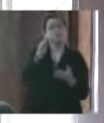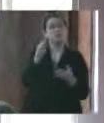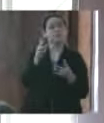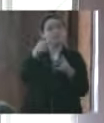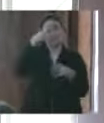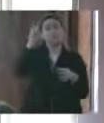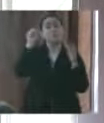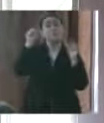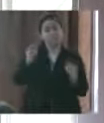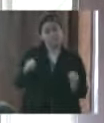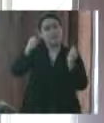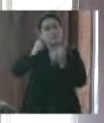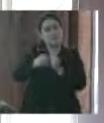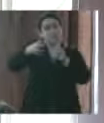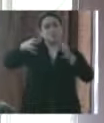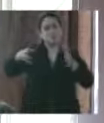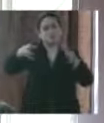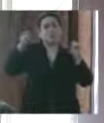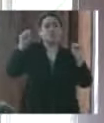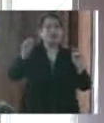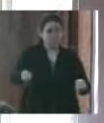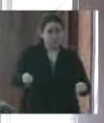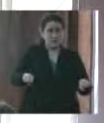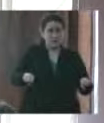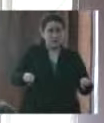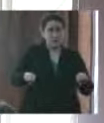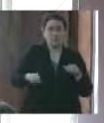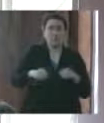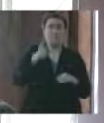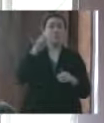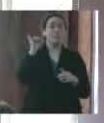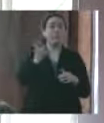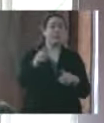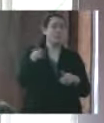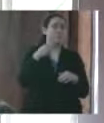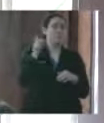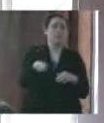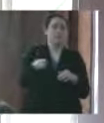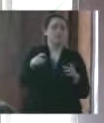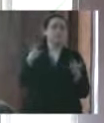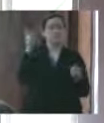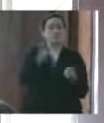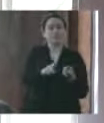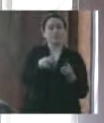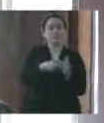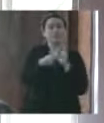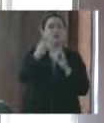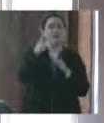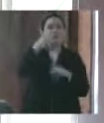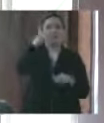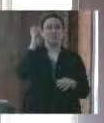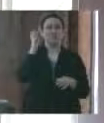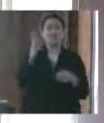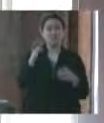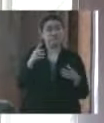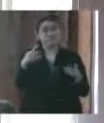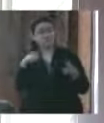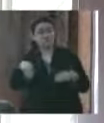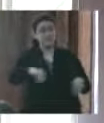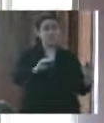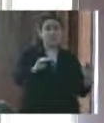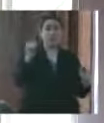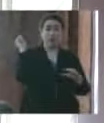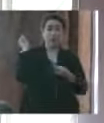that drives tiger decline, because the illegal trade in wildlife is nothing more than organized crime. In fact, it's the